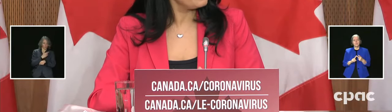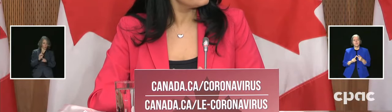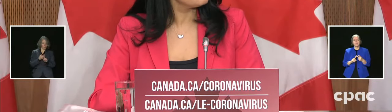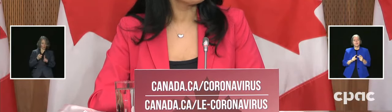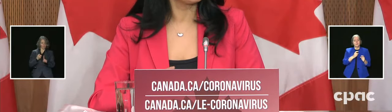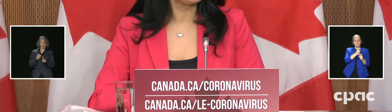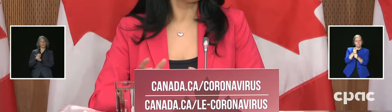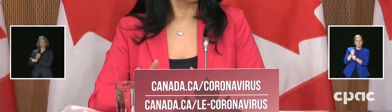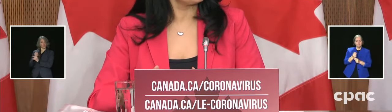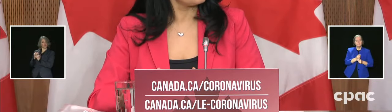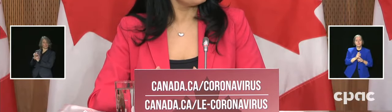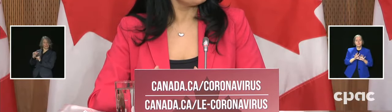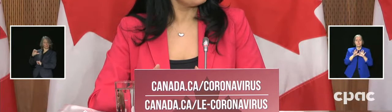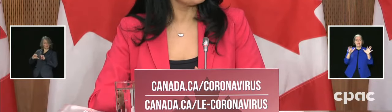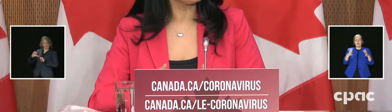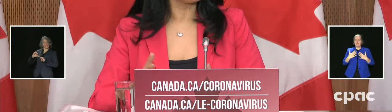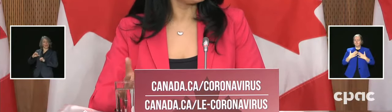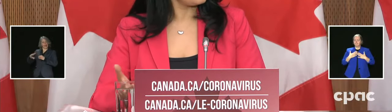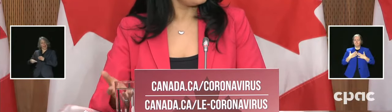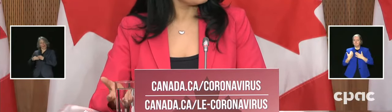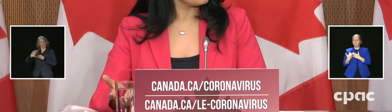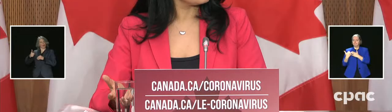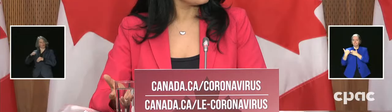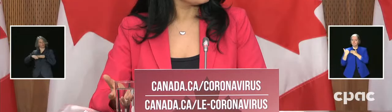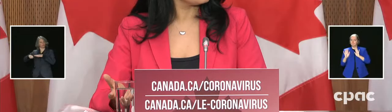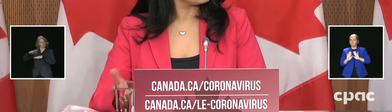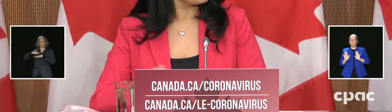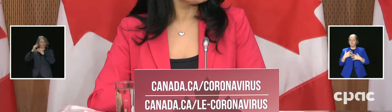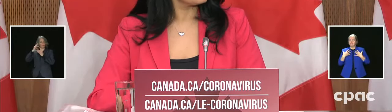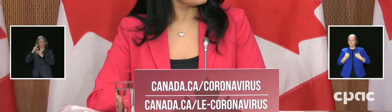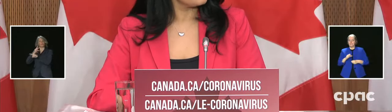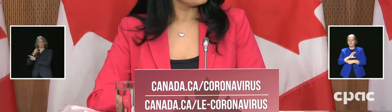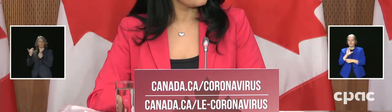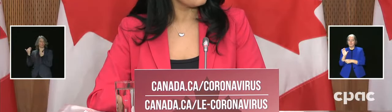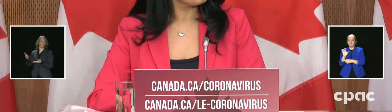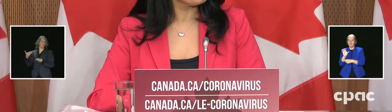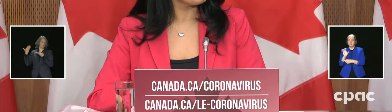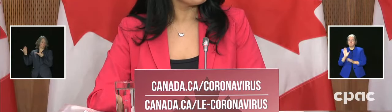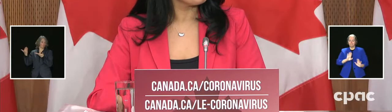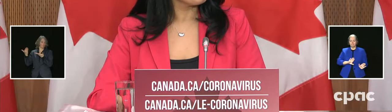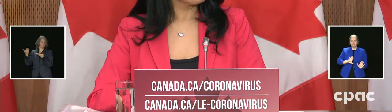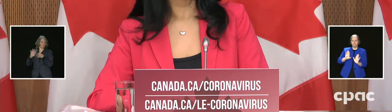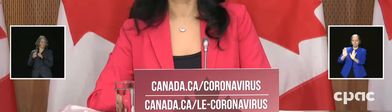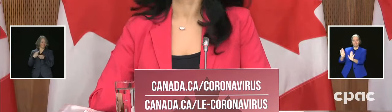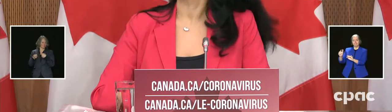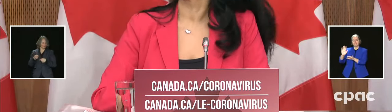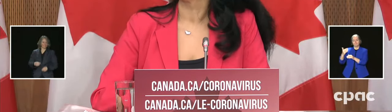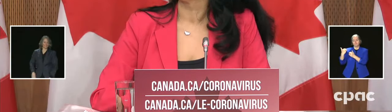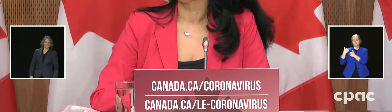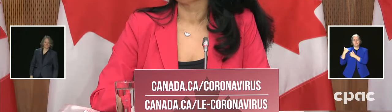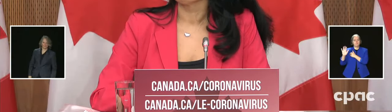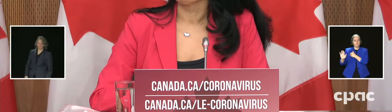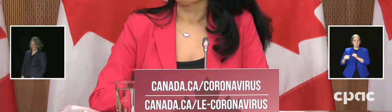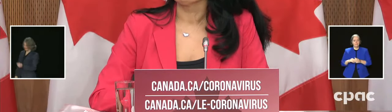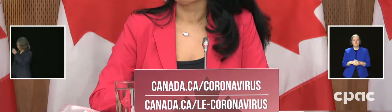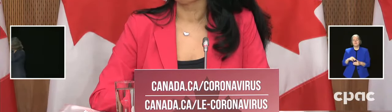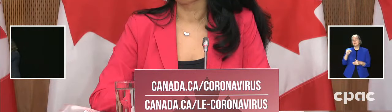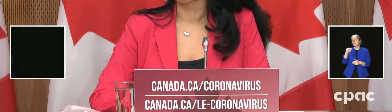scientific base supplemented with other information and then taking into context the supply is what NACI will look at. Thank you. Next question,